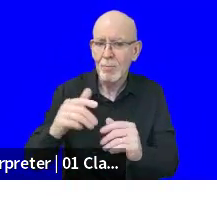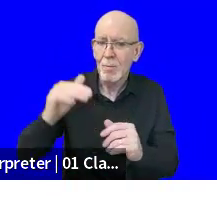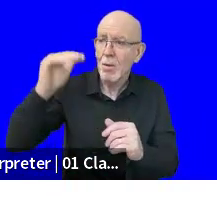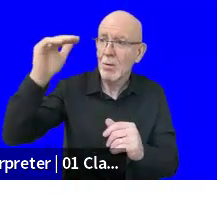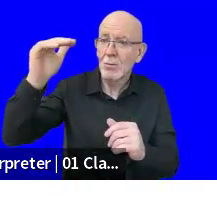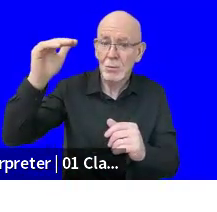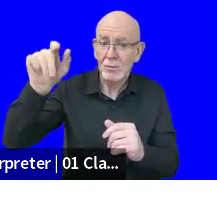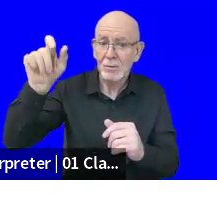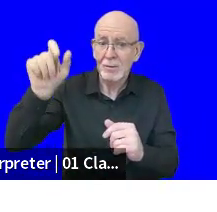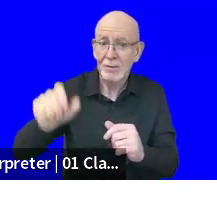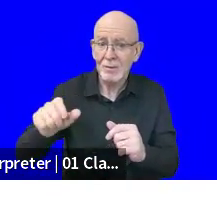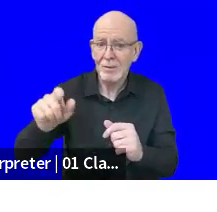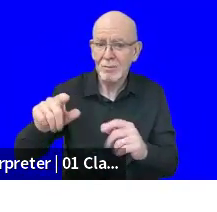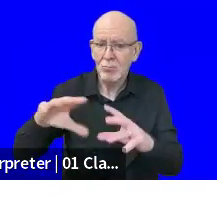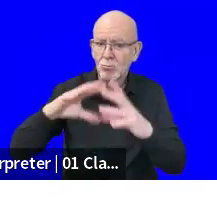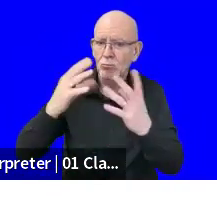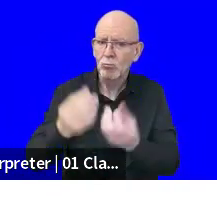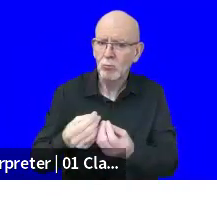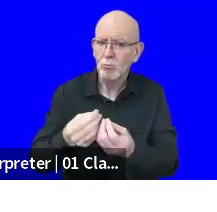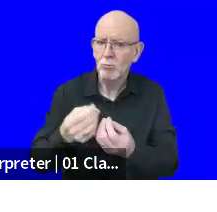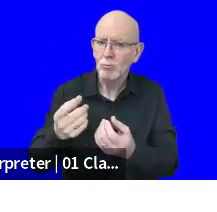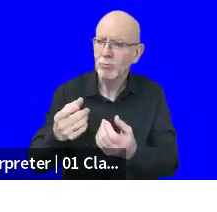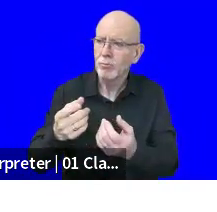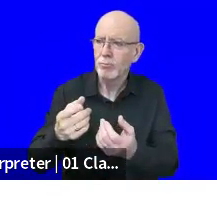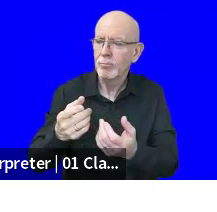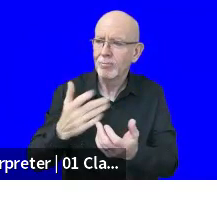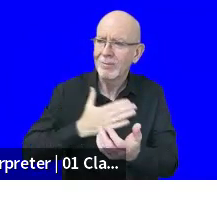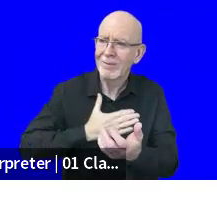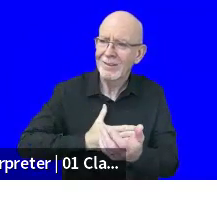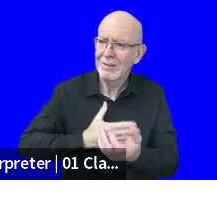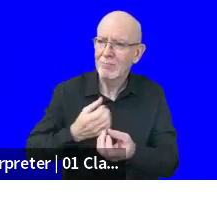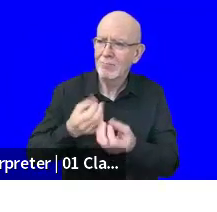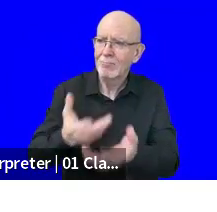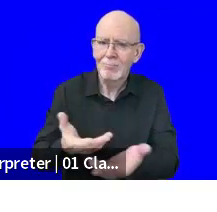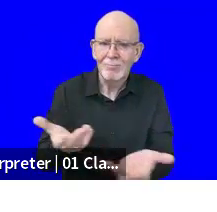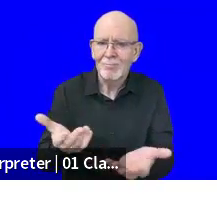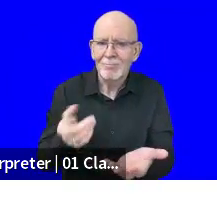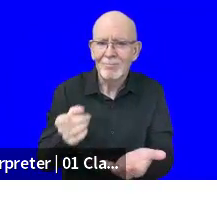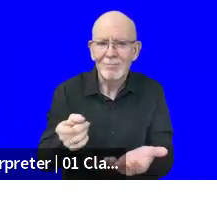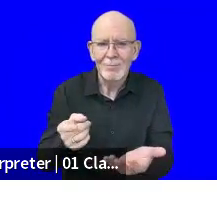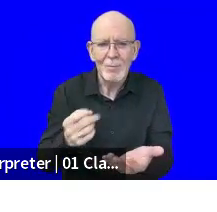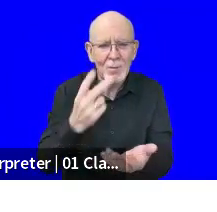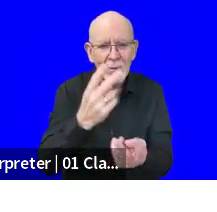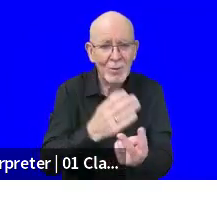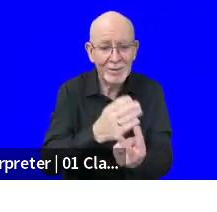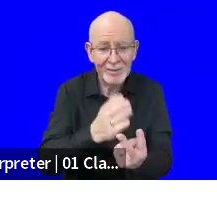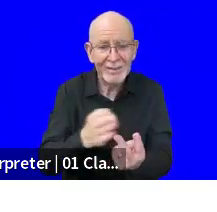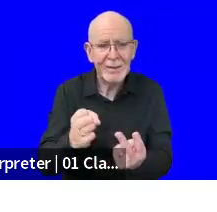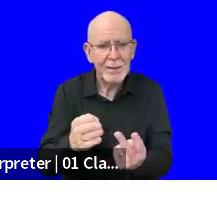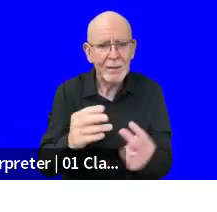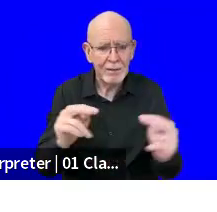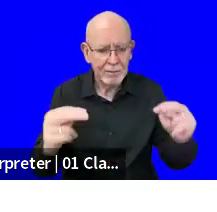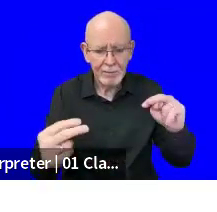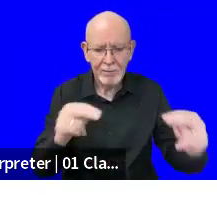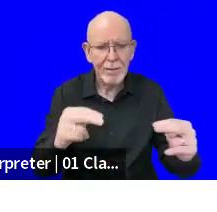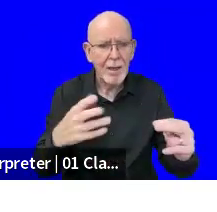provide similar results, actually the same results when, on average, when we apply this measure, these two different methods